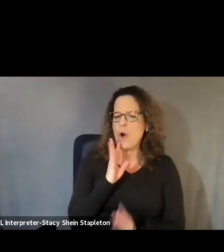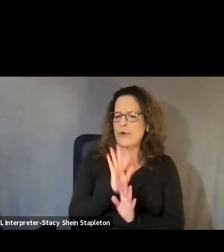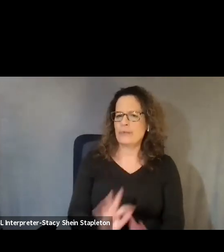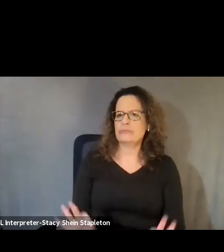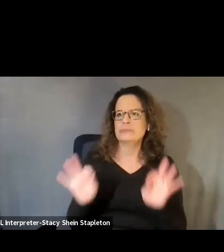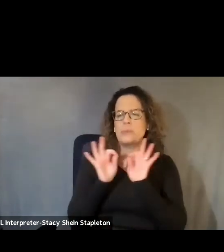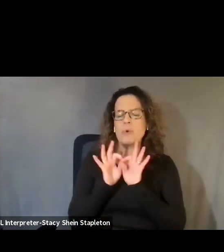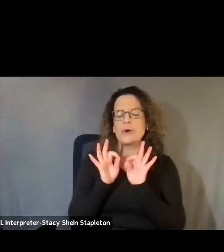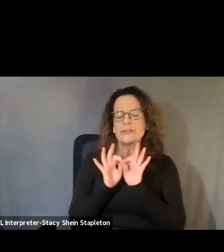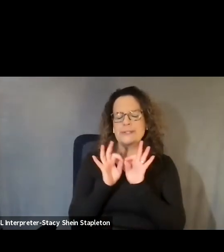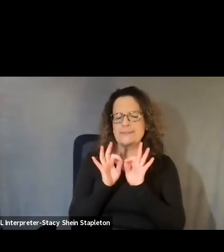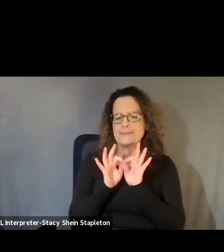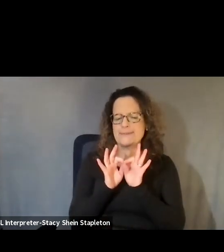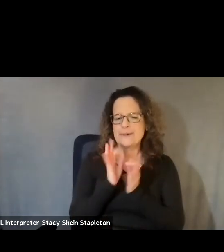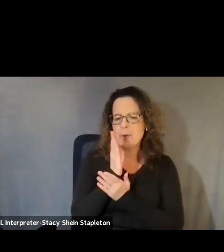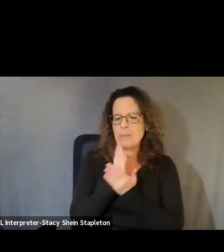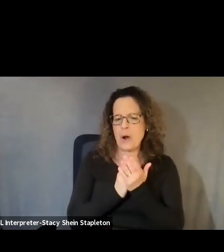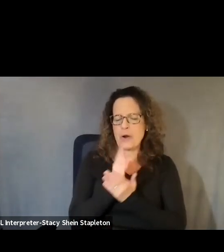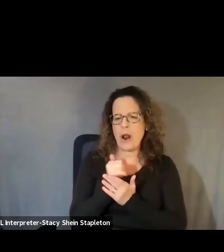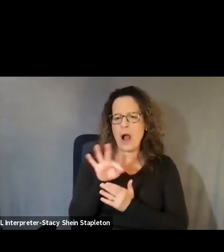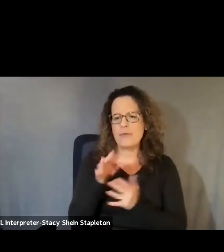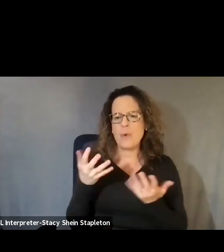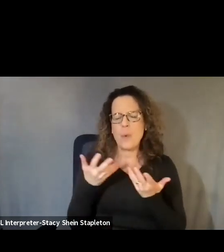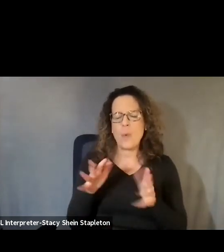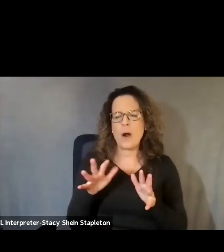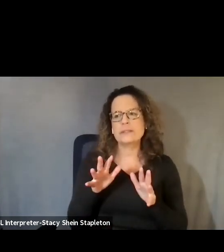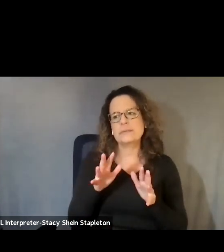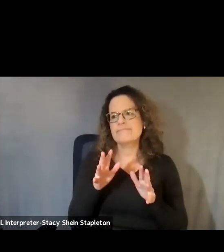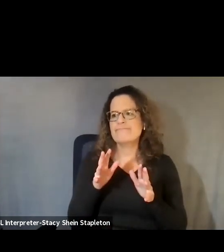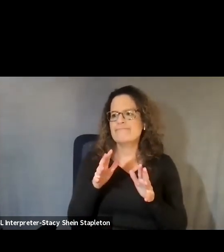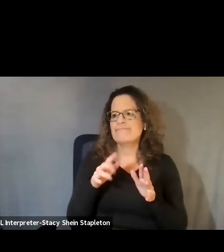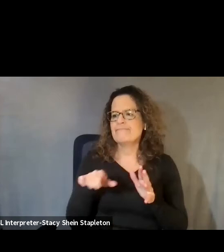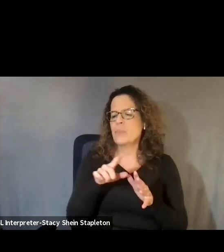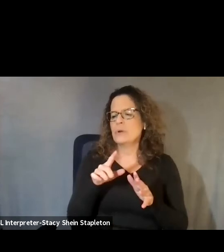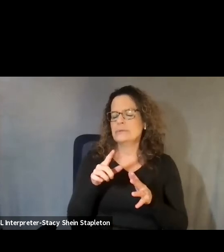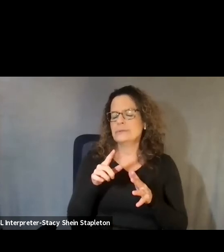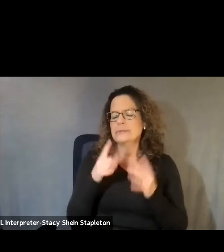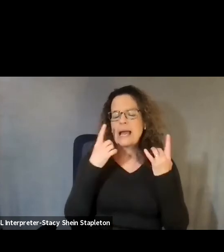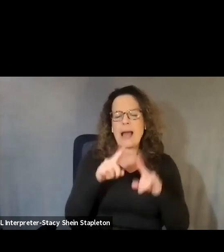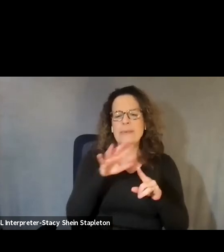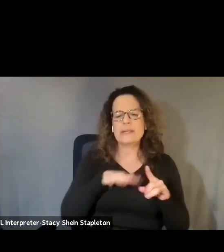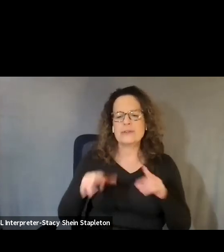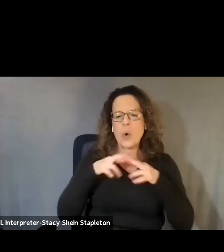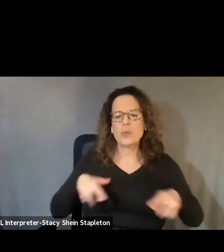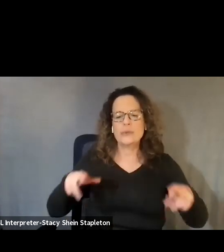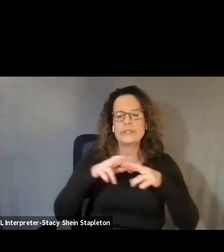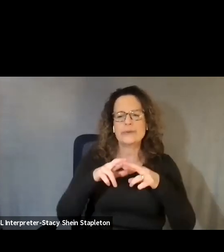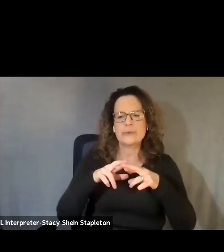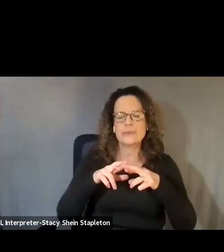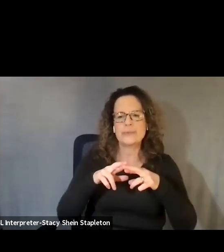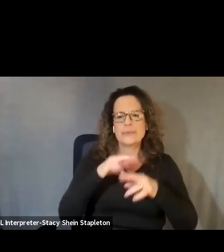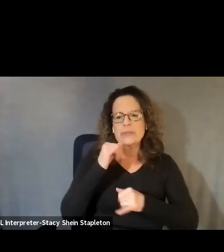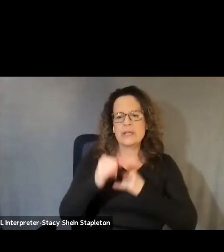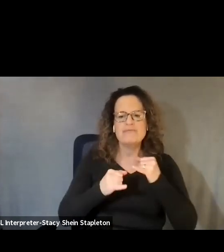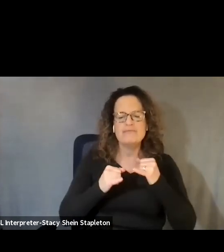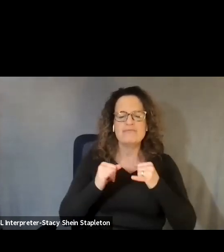been a key ingredient for what has prompted the industrial